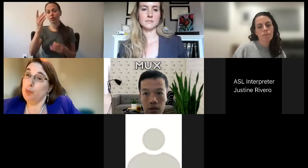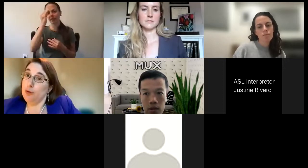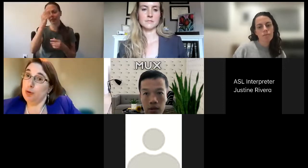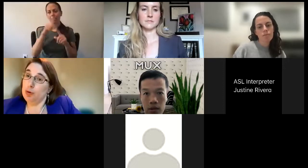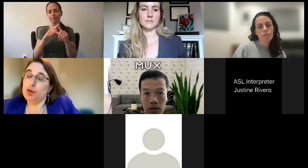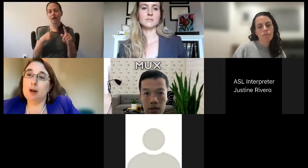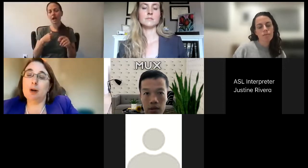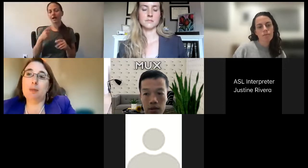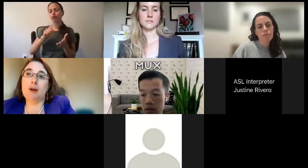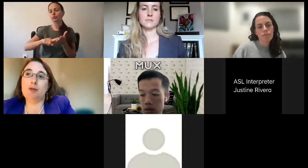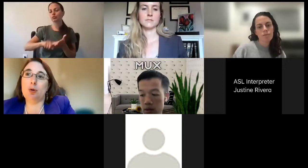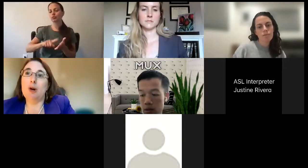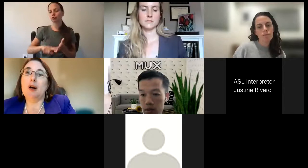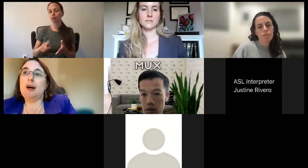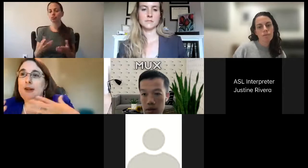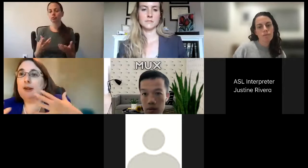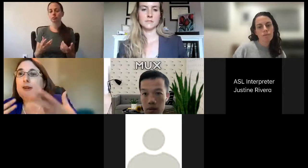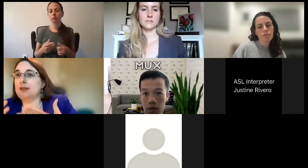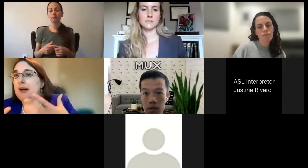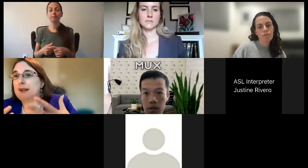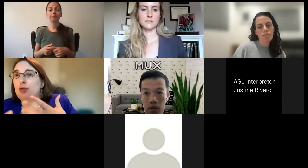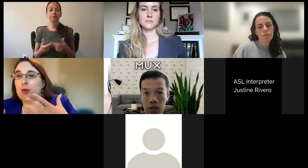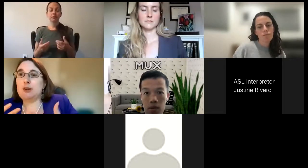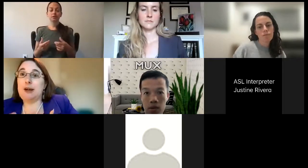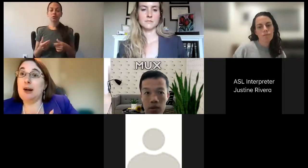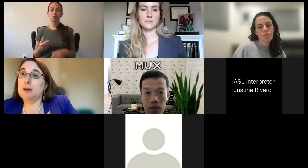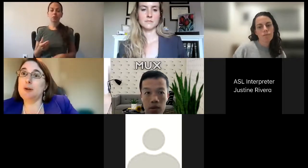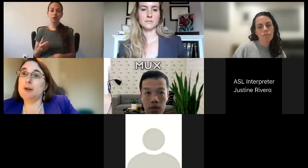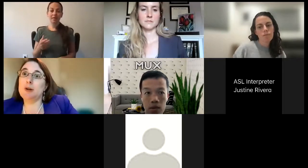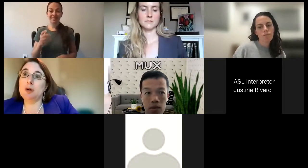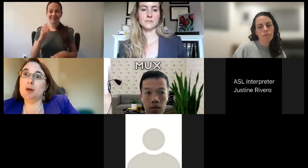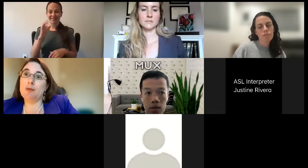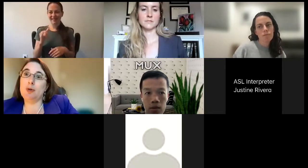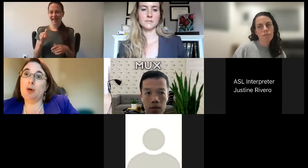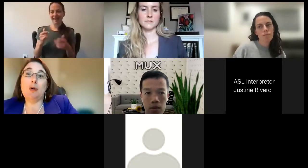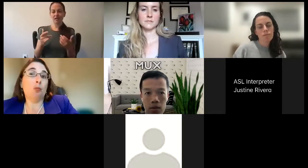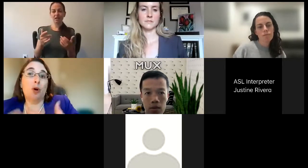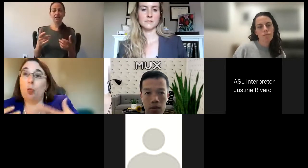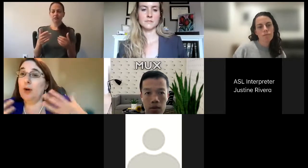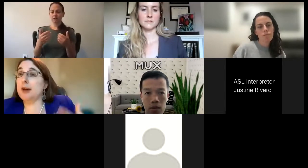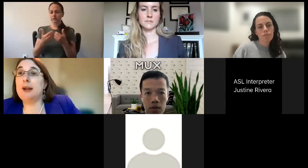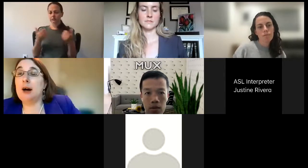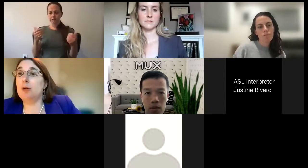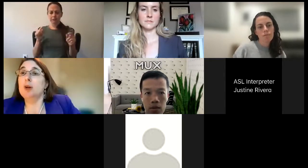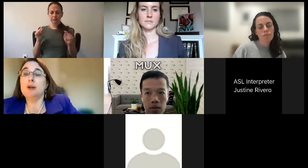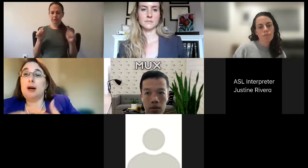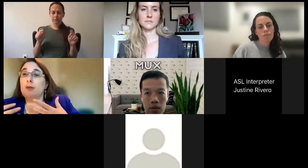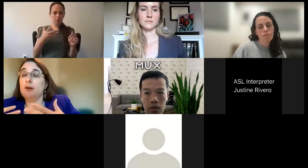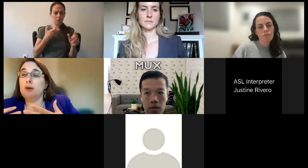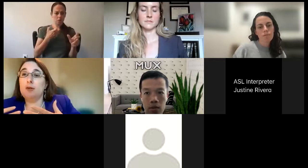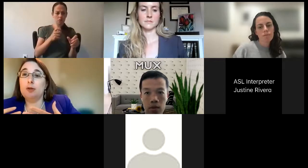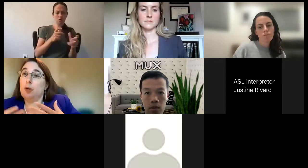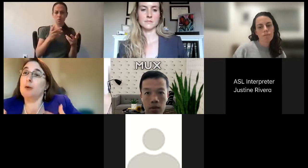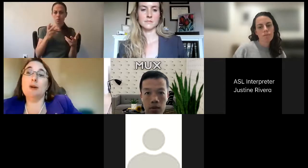that research. And so there is that sort of dichotomy of, we all want to get out